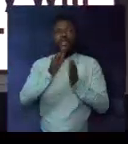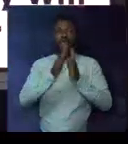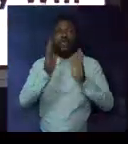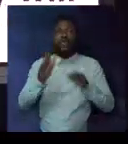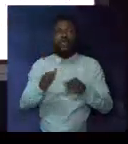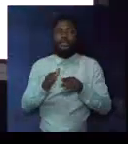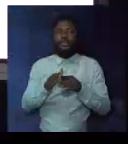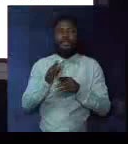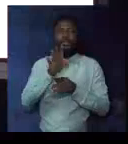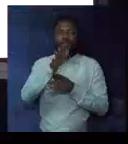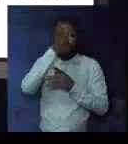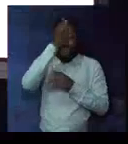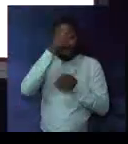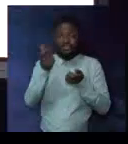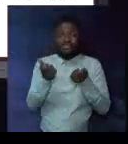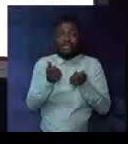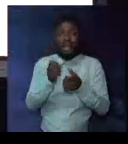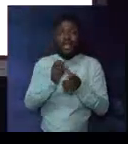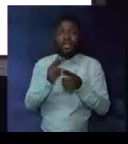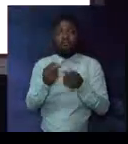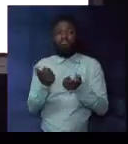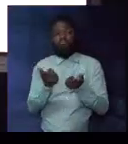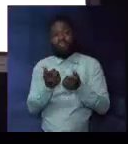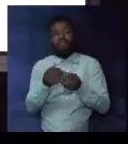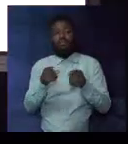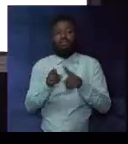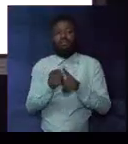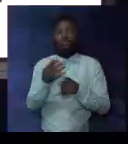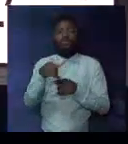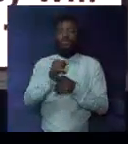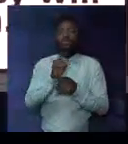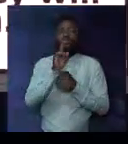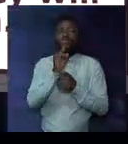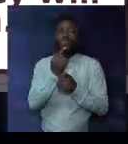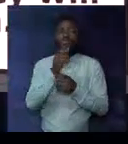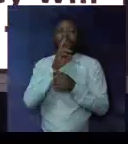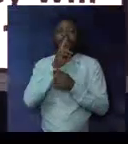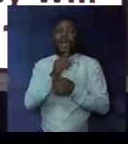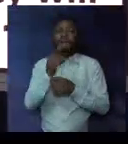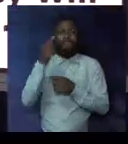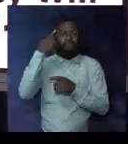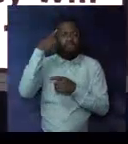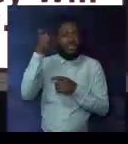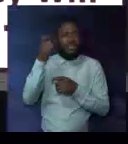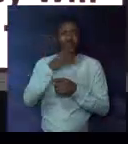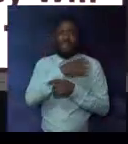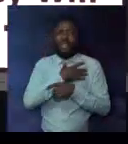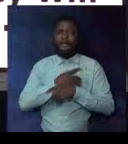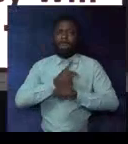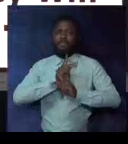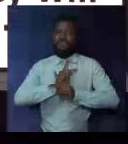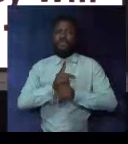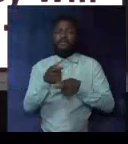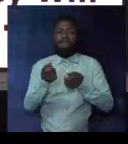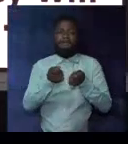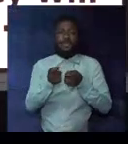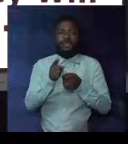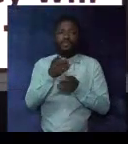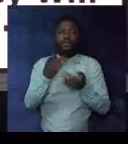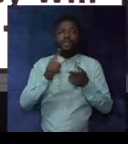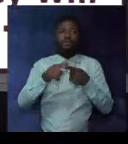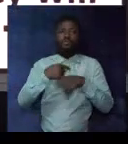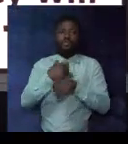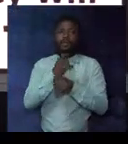your house, your daddy's car or the vehicles. So those ones are predictive preventive maintenance.